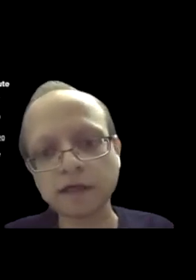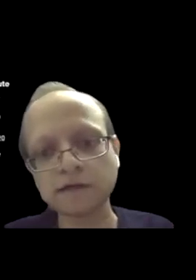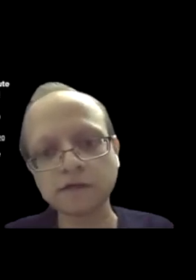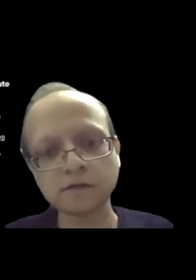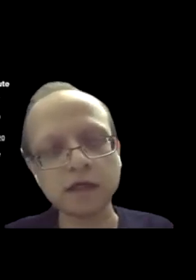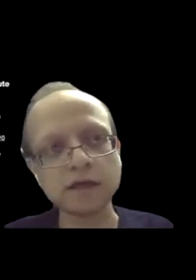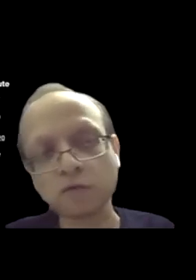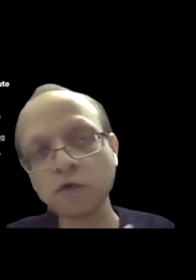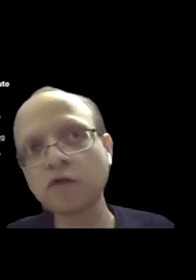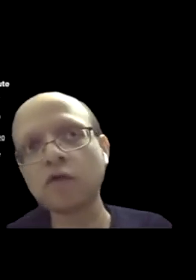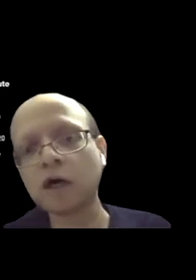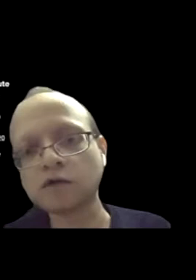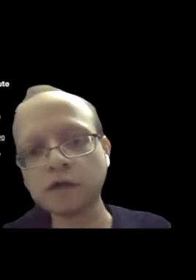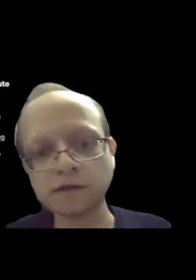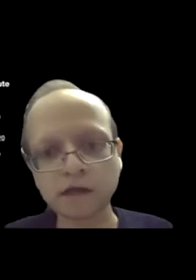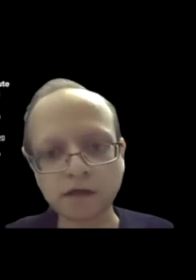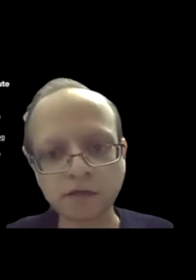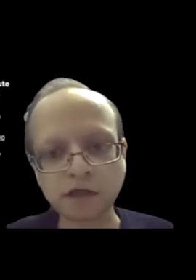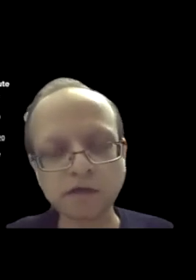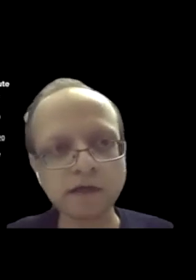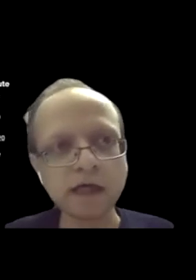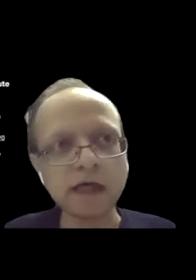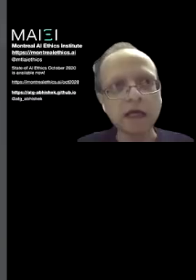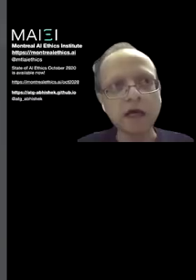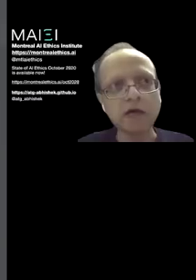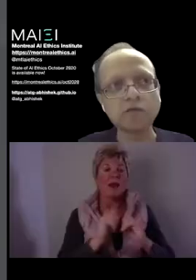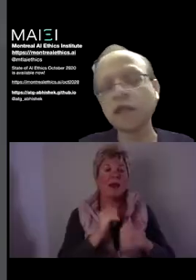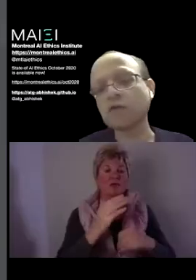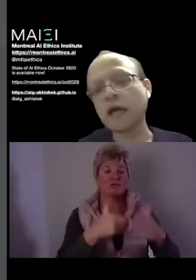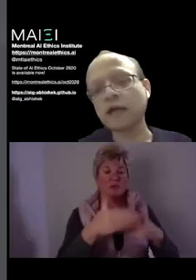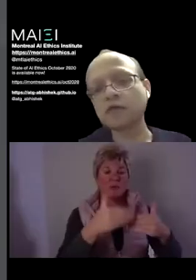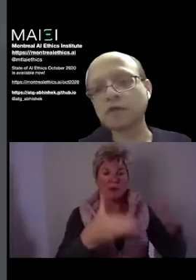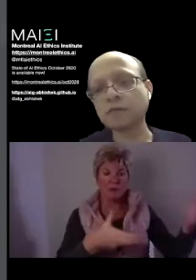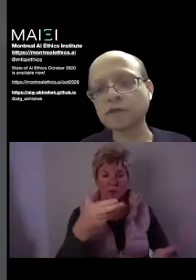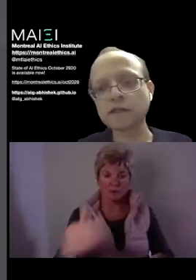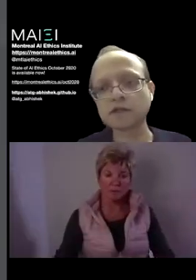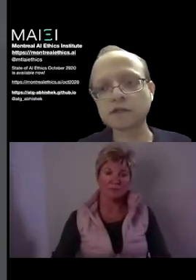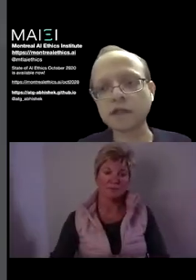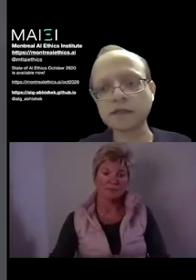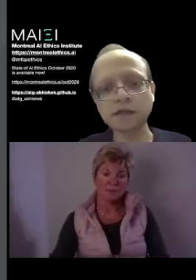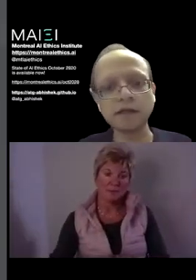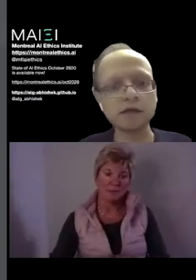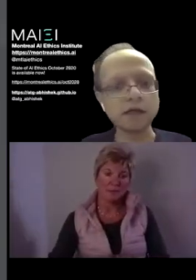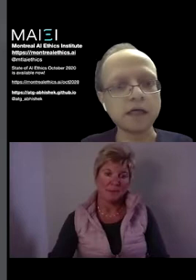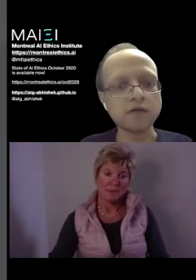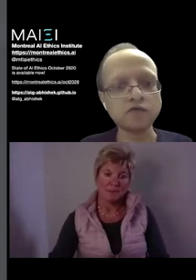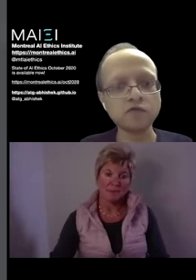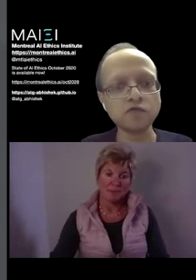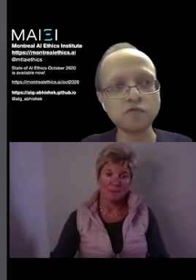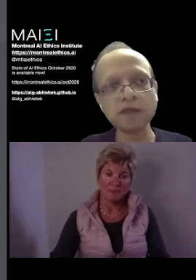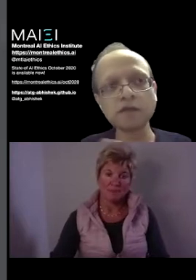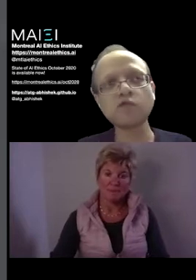in-house AI system that will go about doing this hiring, because without adequate representation in the data,